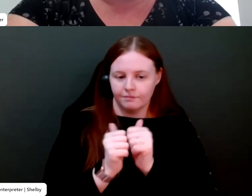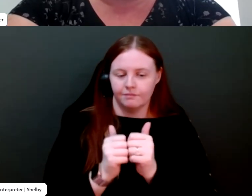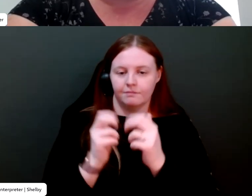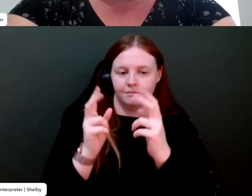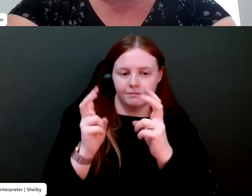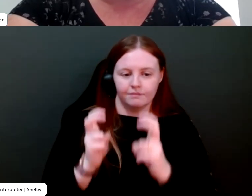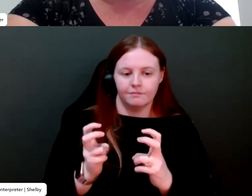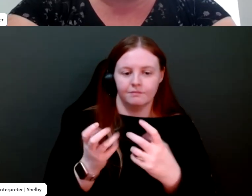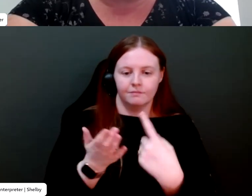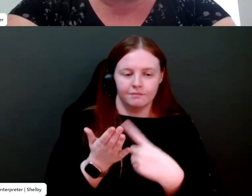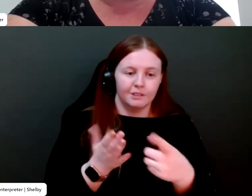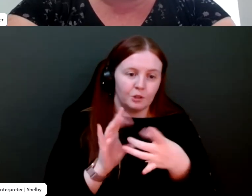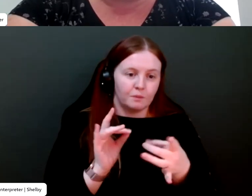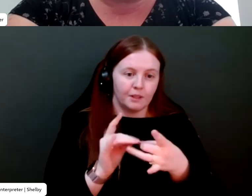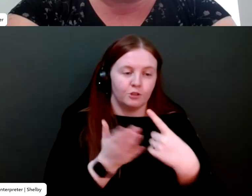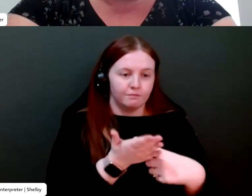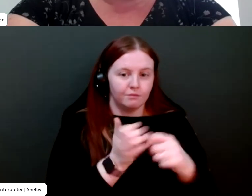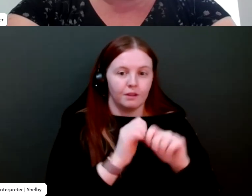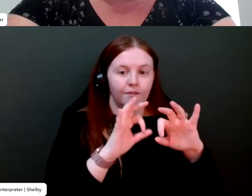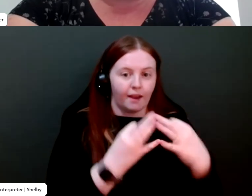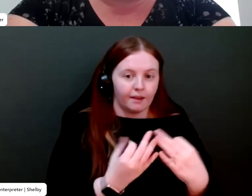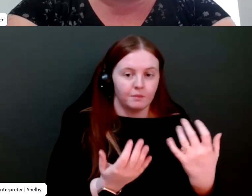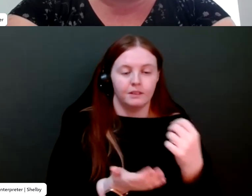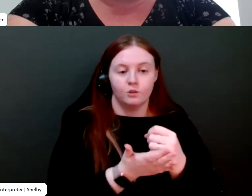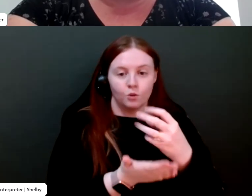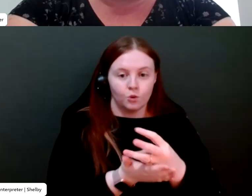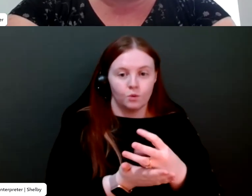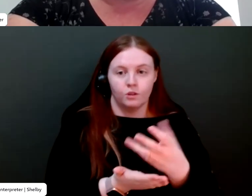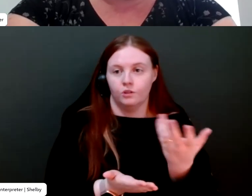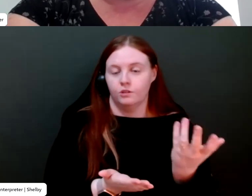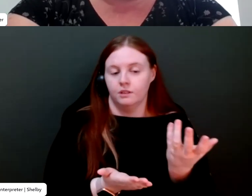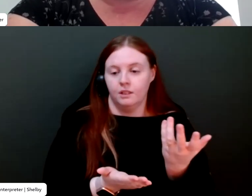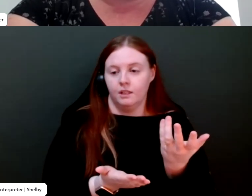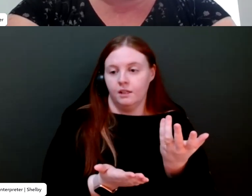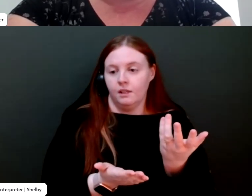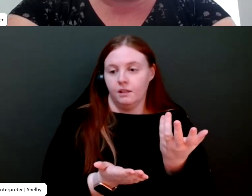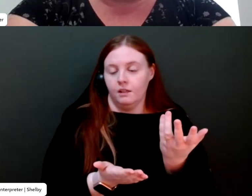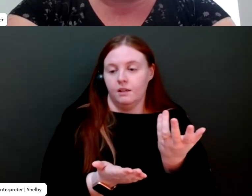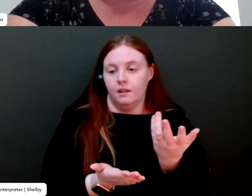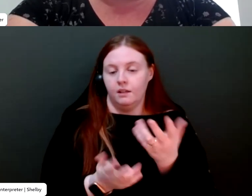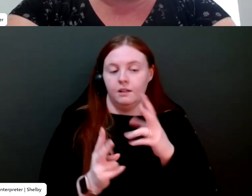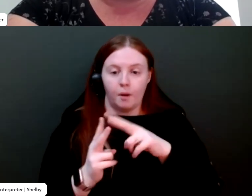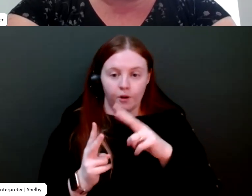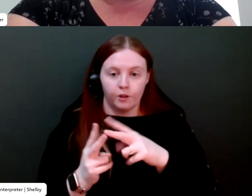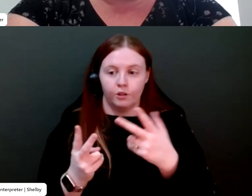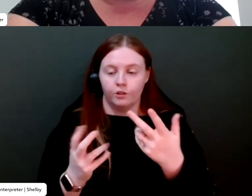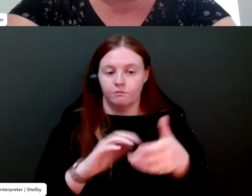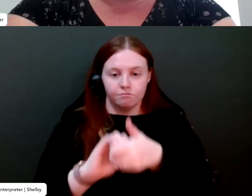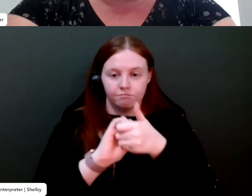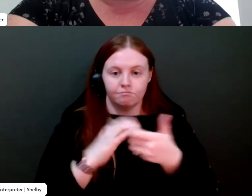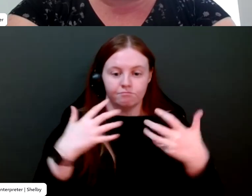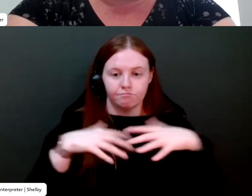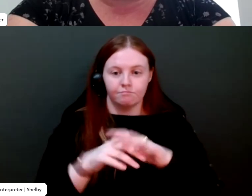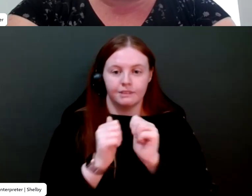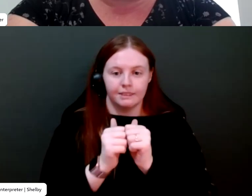to the family, speaking to the social worker and, bringing those, partners and people together to have that conversation. And, and I